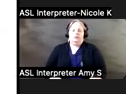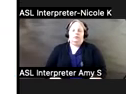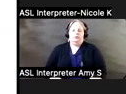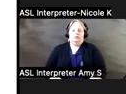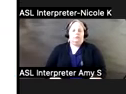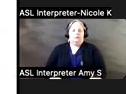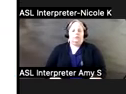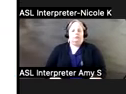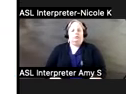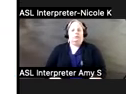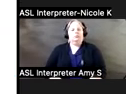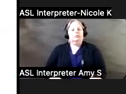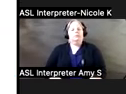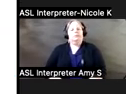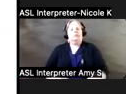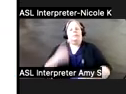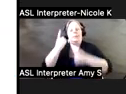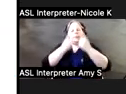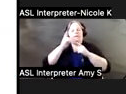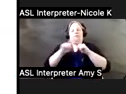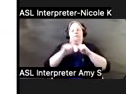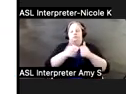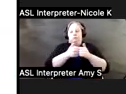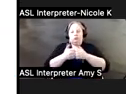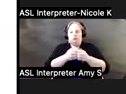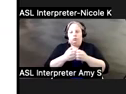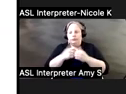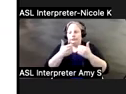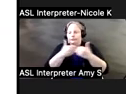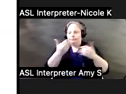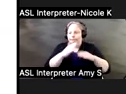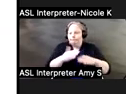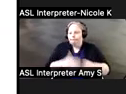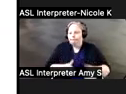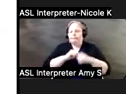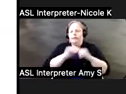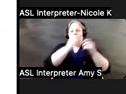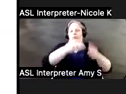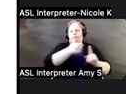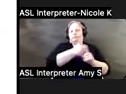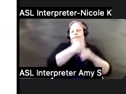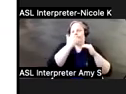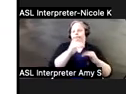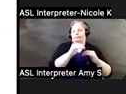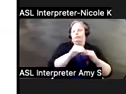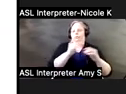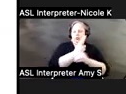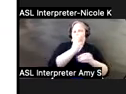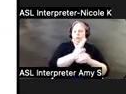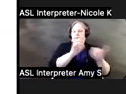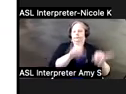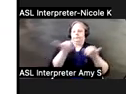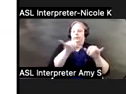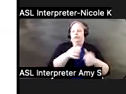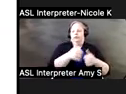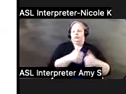So how I like to think about the different controllers is kind of breaking them up by how someone's limited in accessing a standard controller. So this